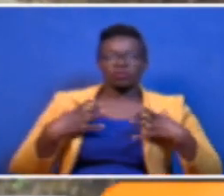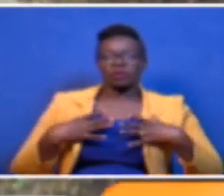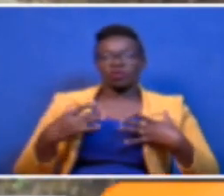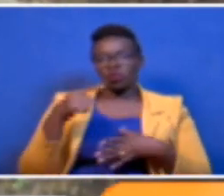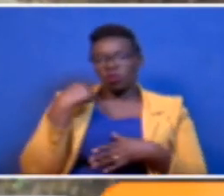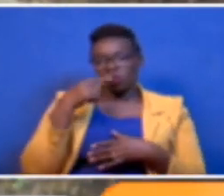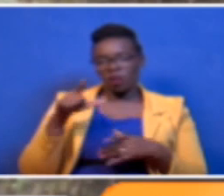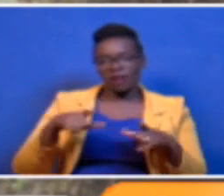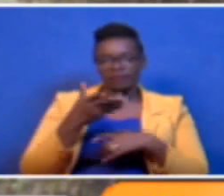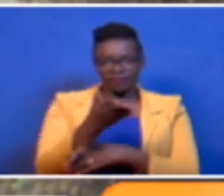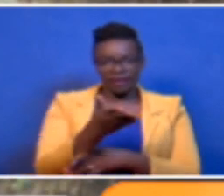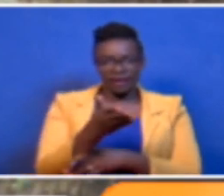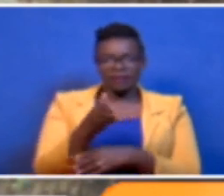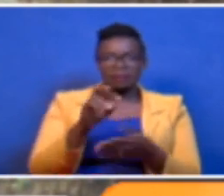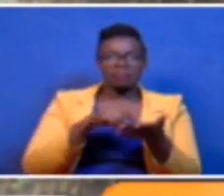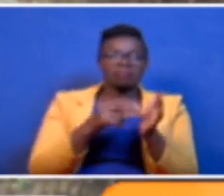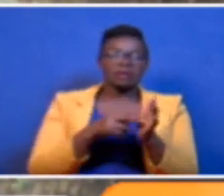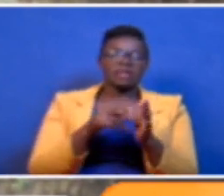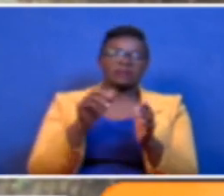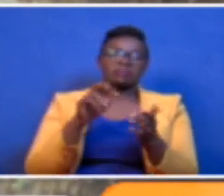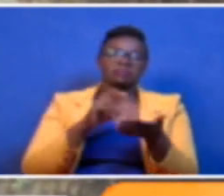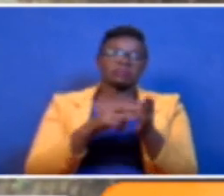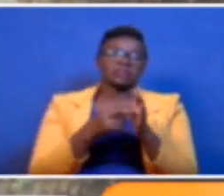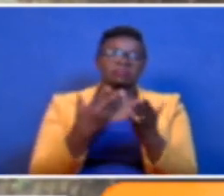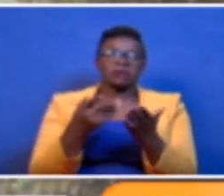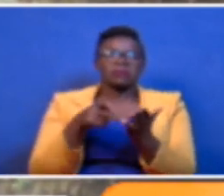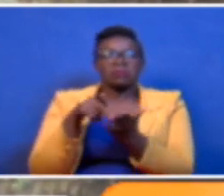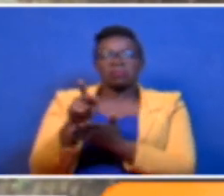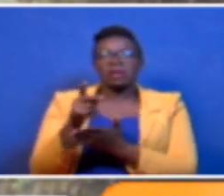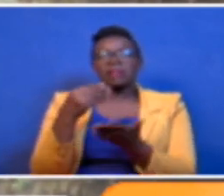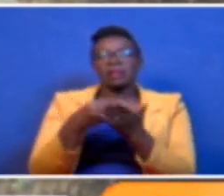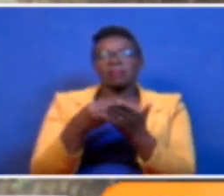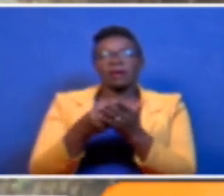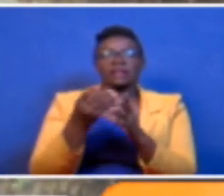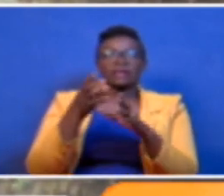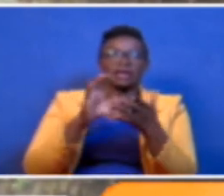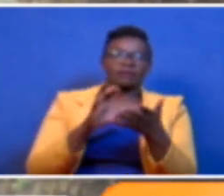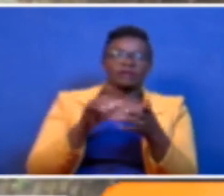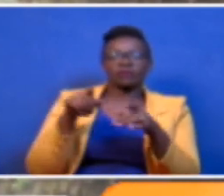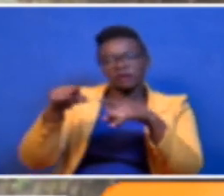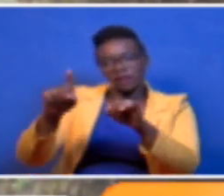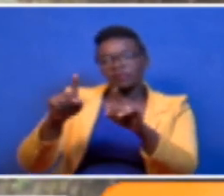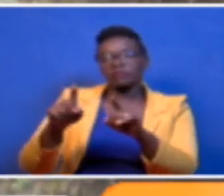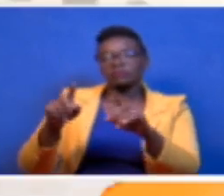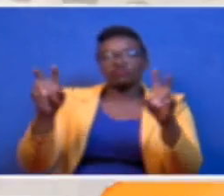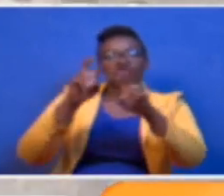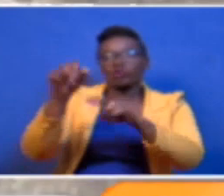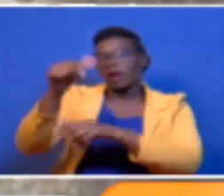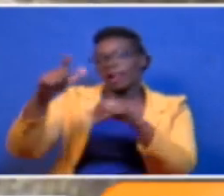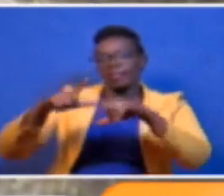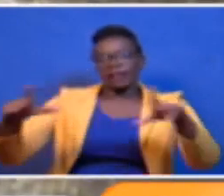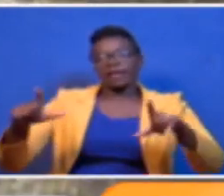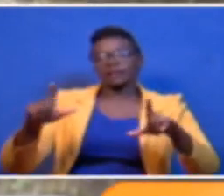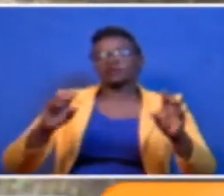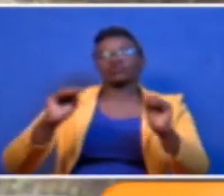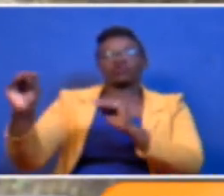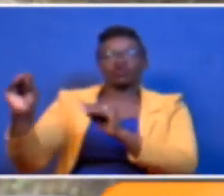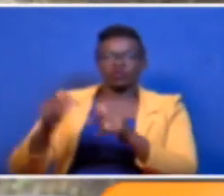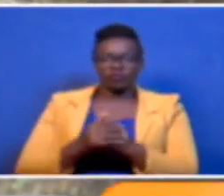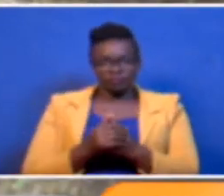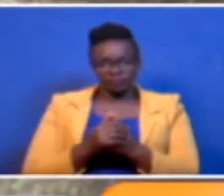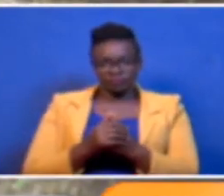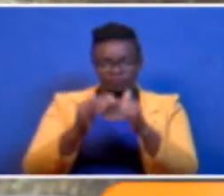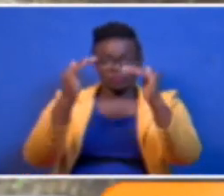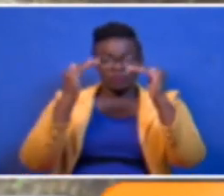mean that the government would pay the encroachers a predetermined amount for them to go purchase alternative land and resettle. The second